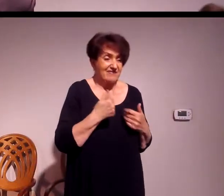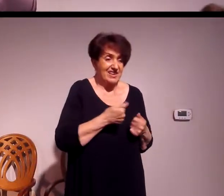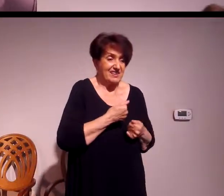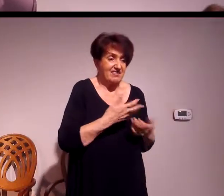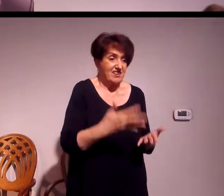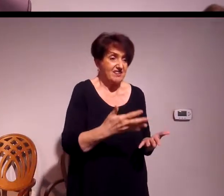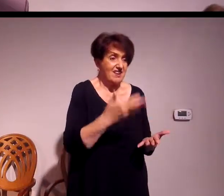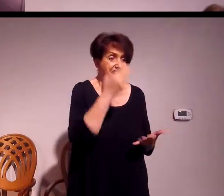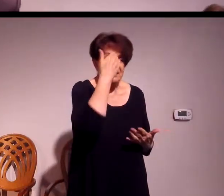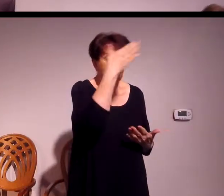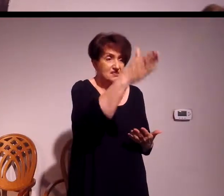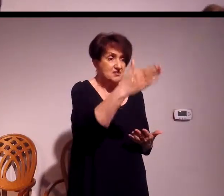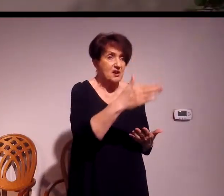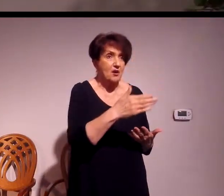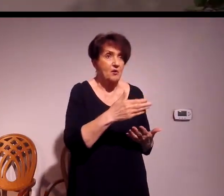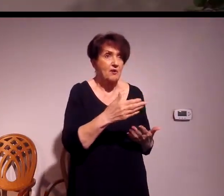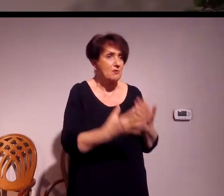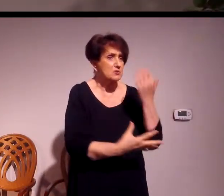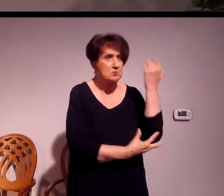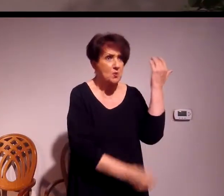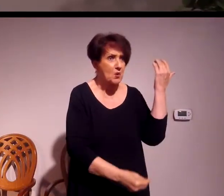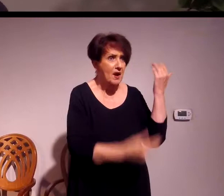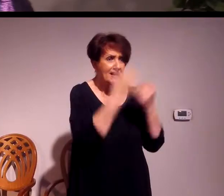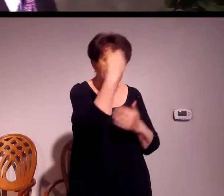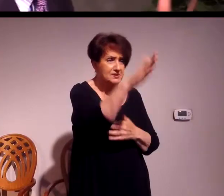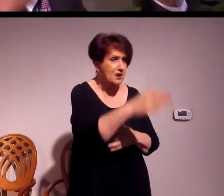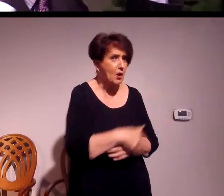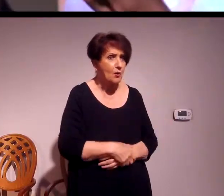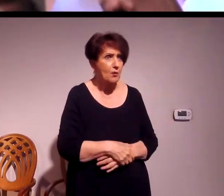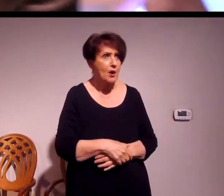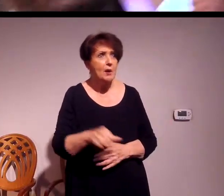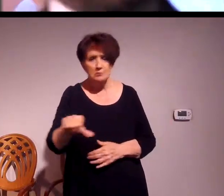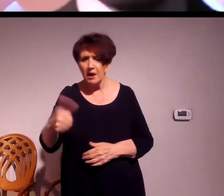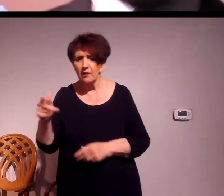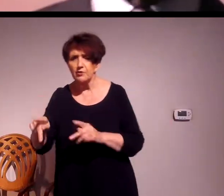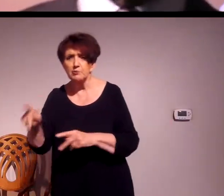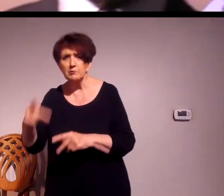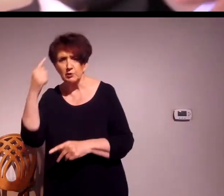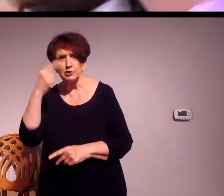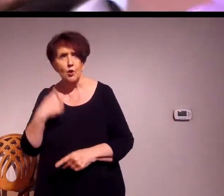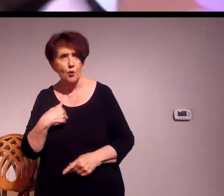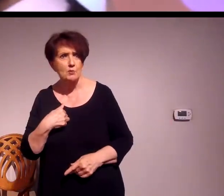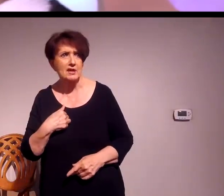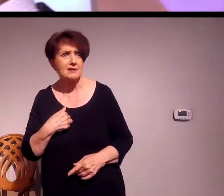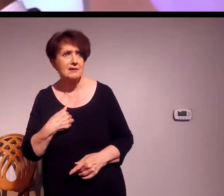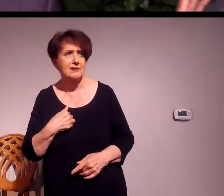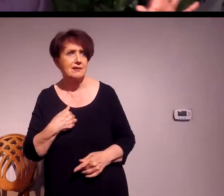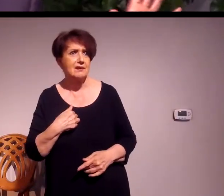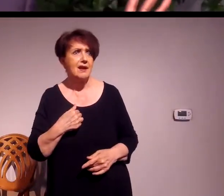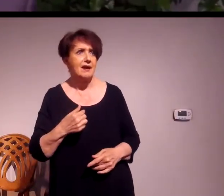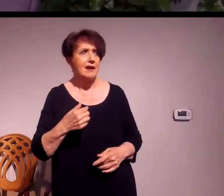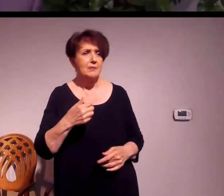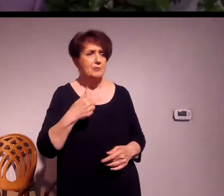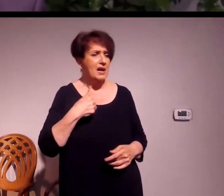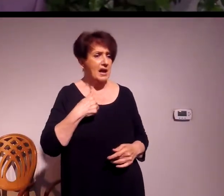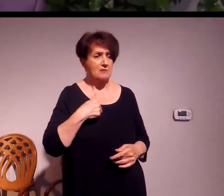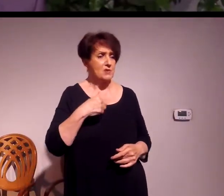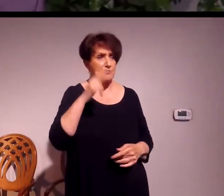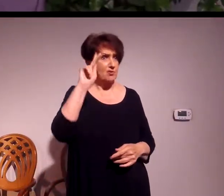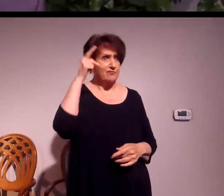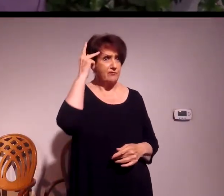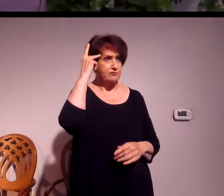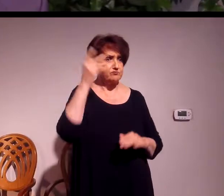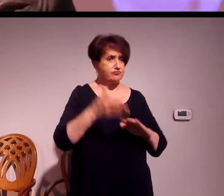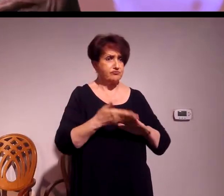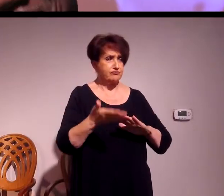poor until other people told me. Without TV, I would not have it. It is a state of mind. But I ain't running for no political office, so I can get